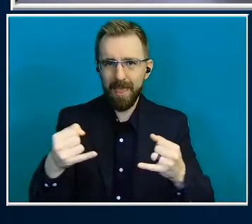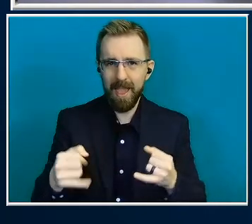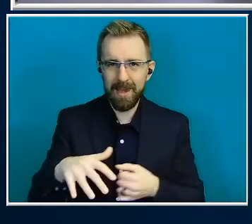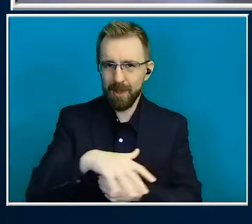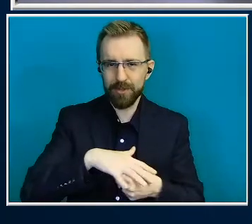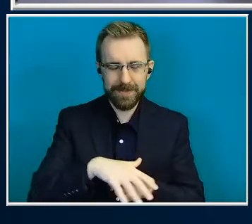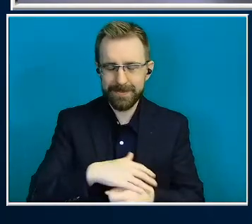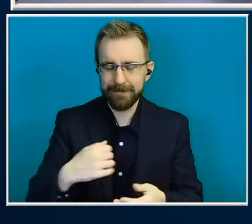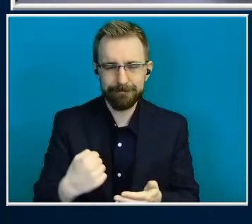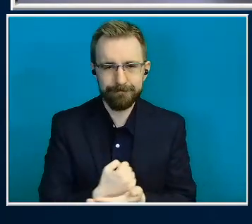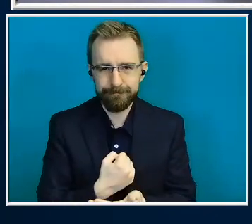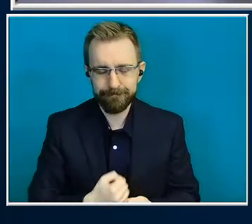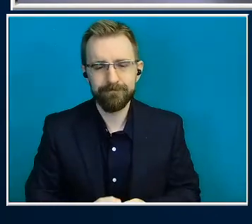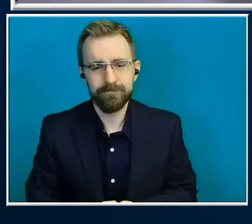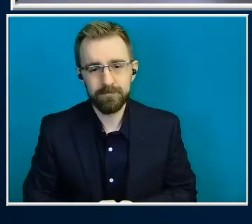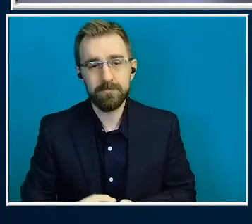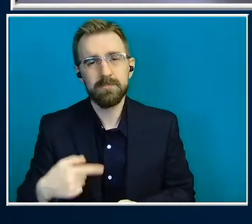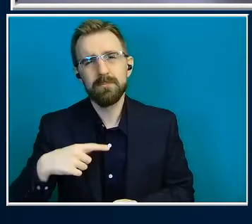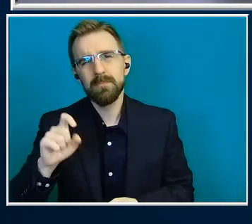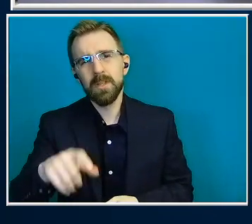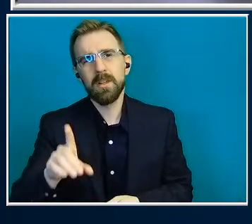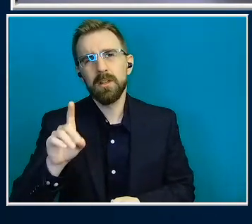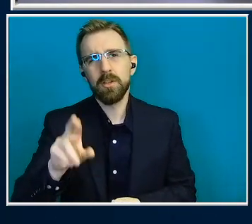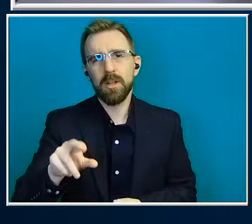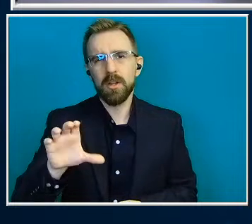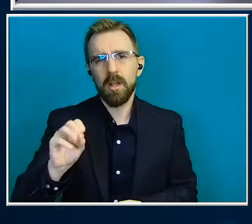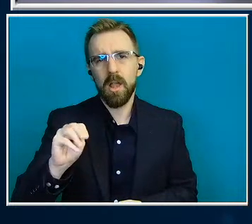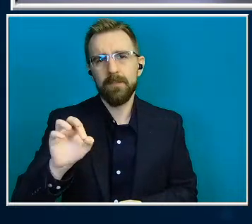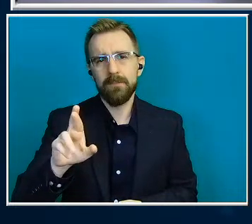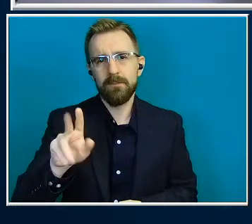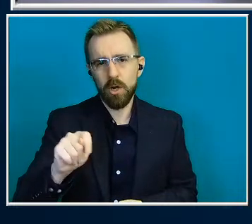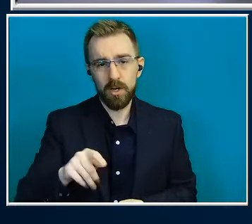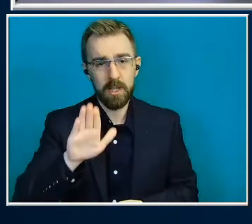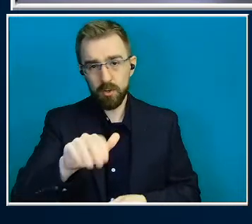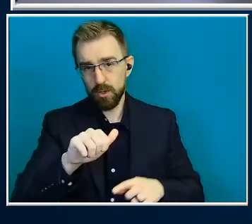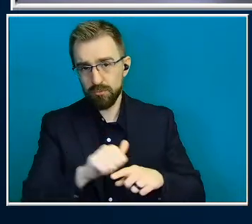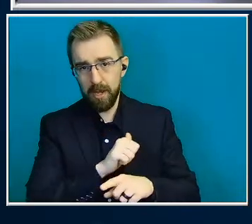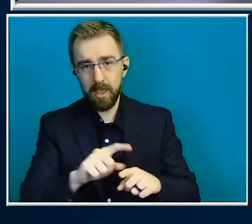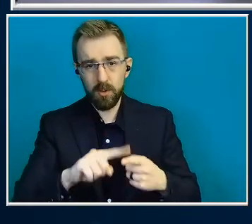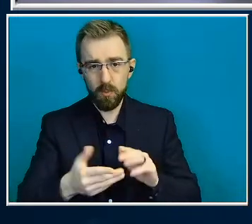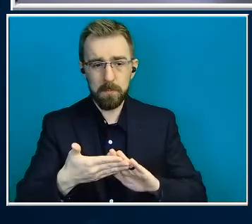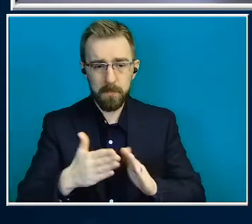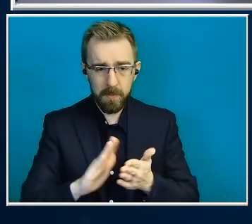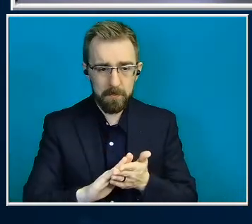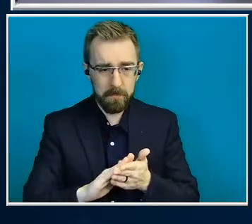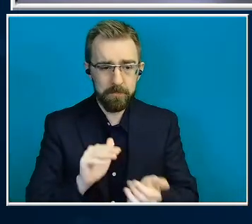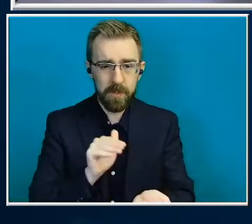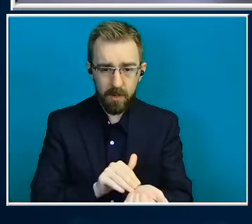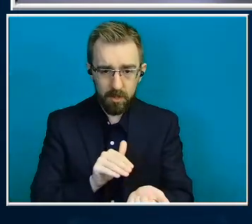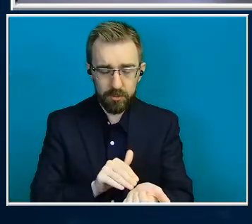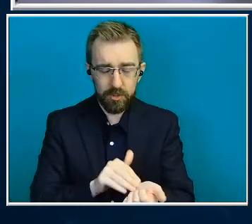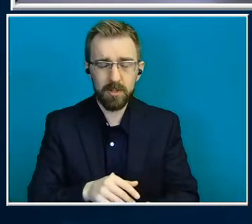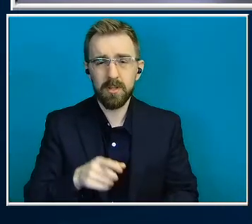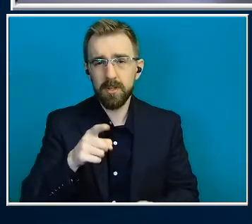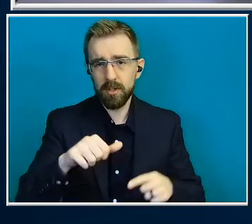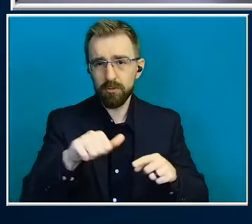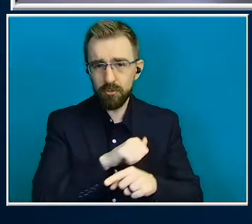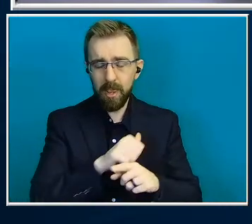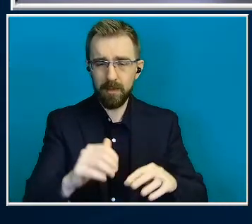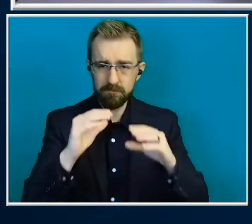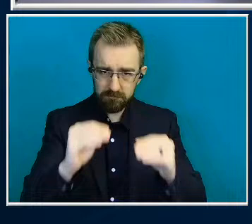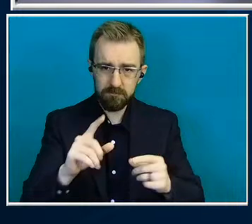Dr. Comfort. Dr. Comfort, in your training to become a doctor, were you trained in identifying